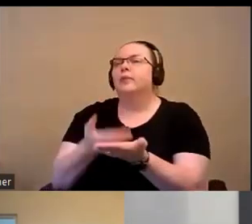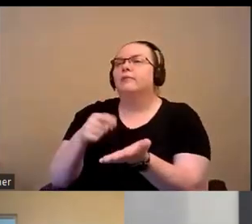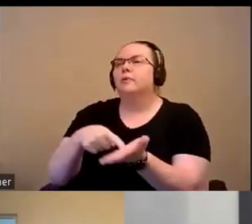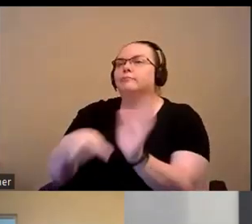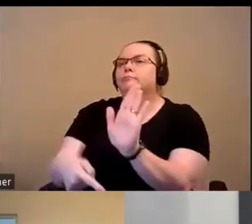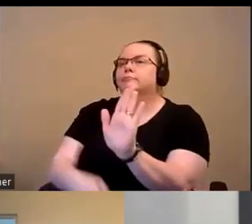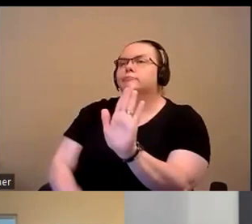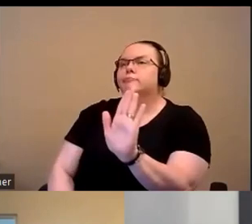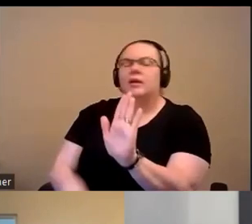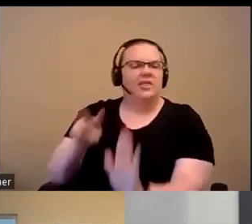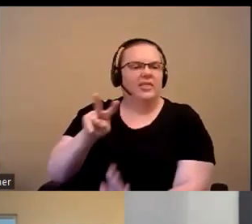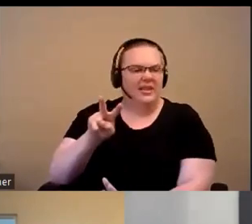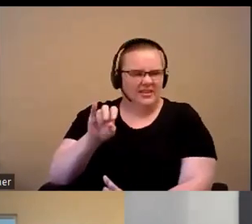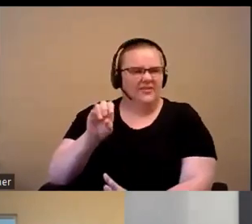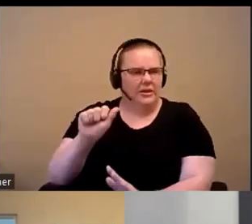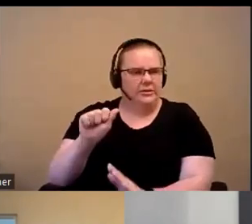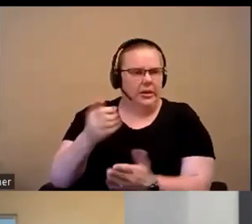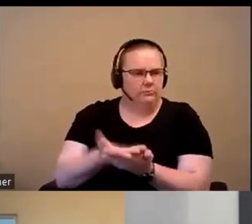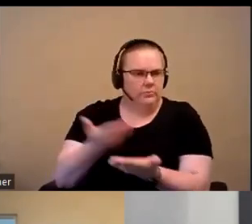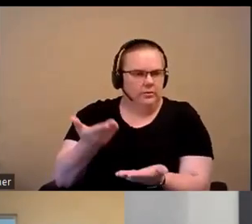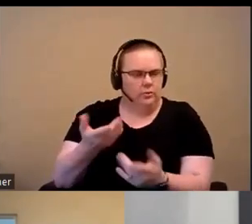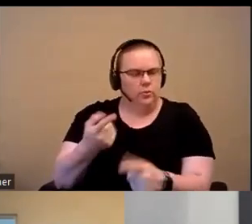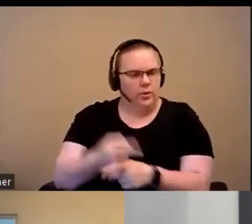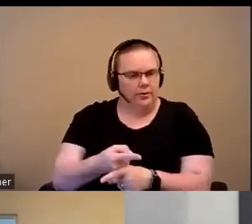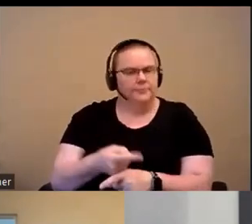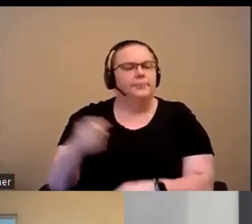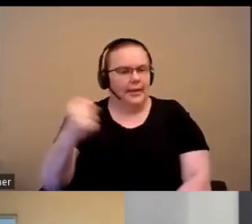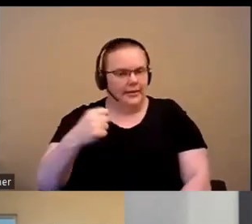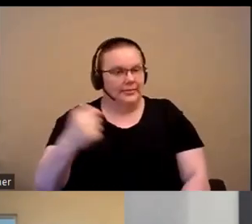visa. Exactly, exactly.